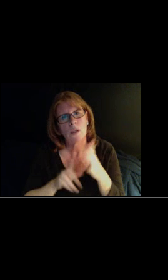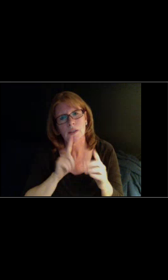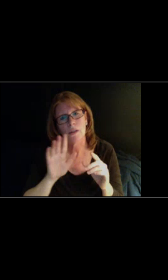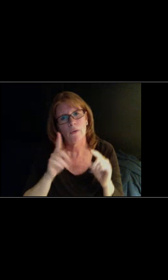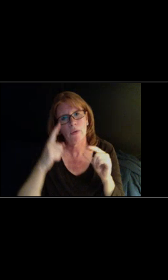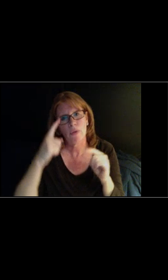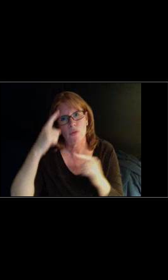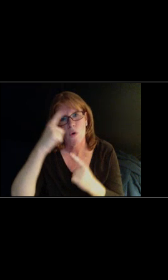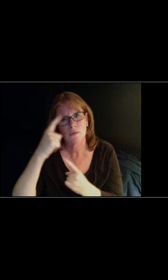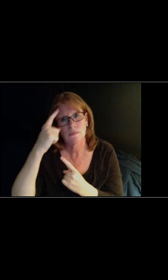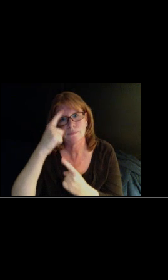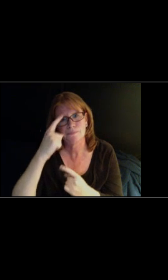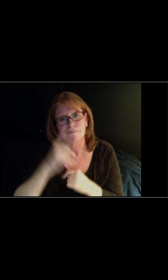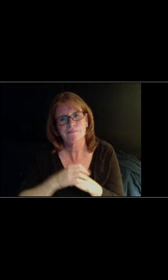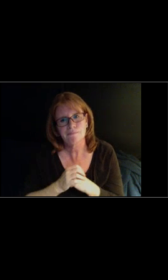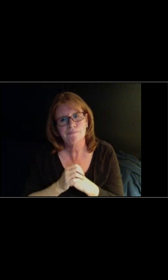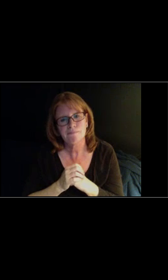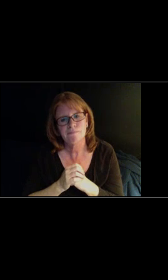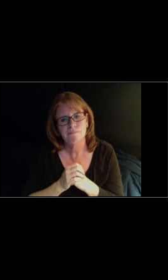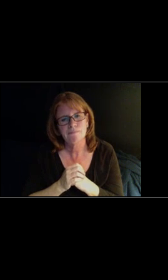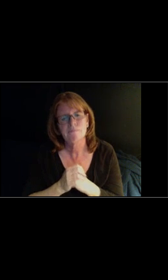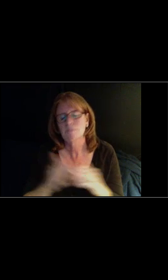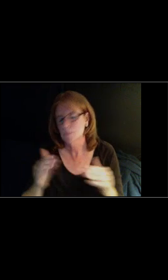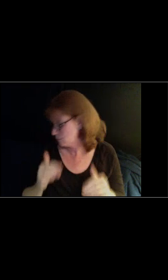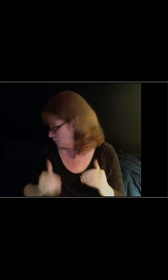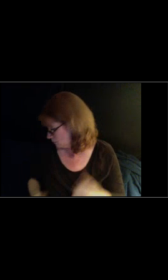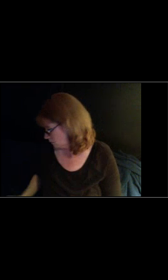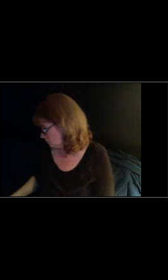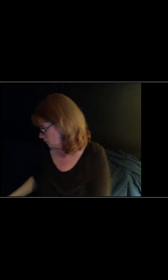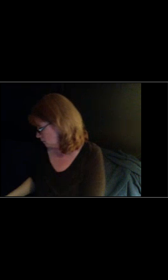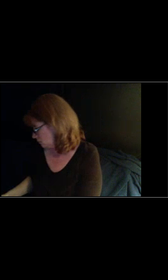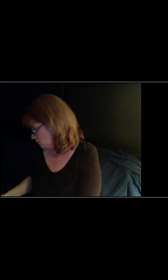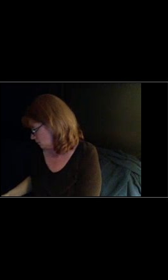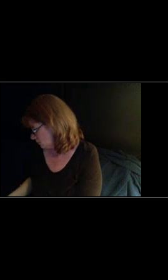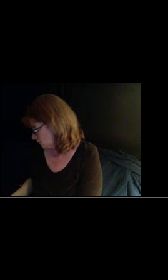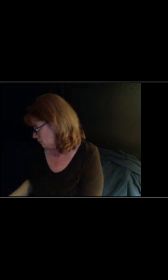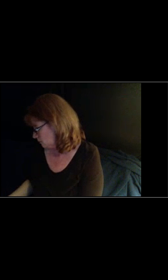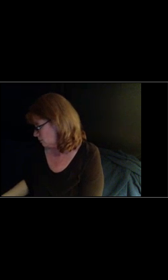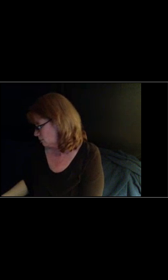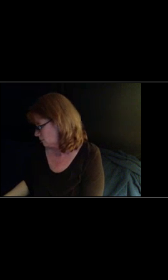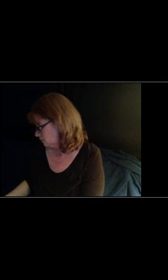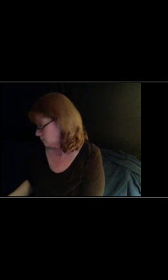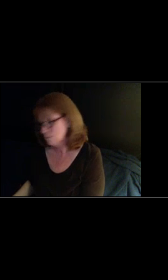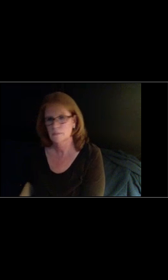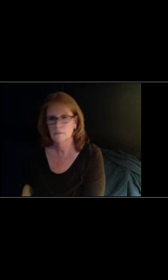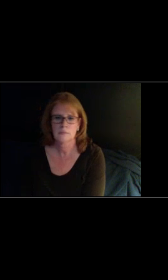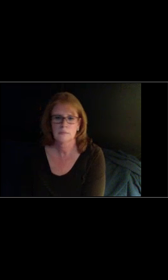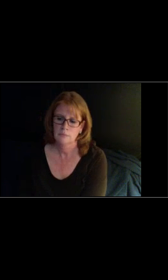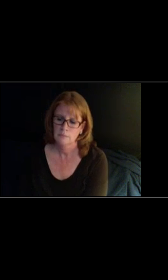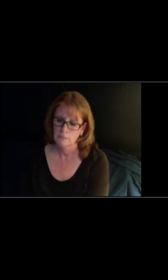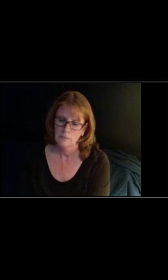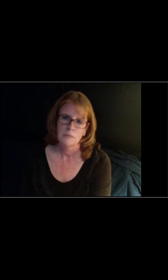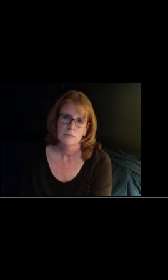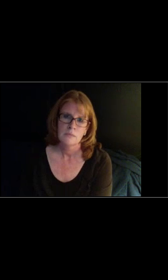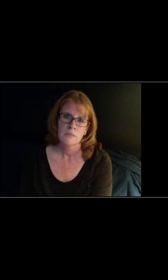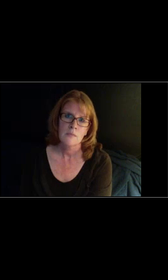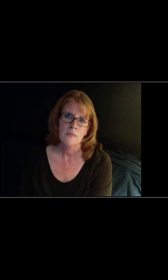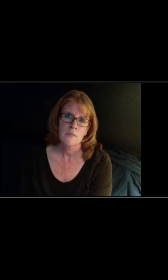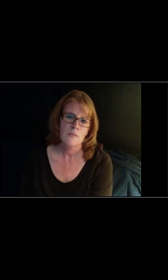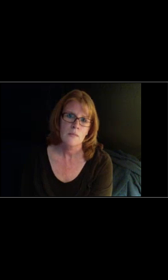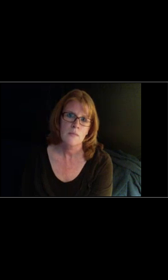on the thinking. What is the thinking behind our communicating and therefore how we're